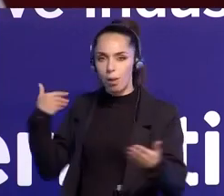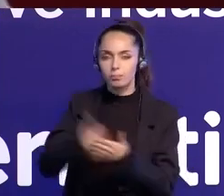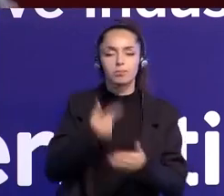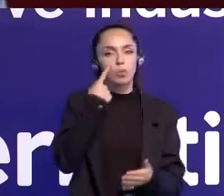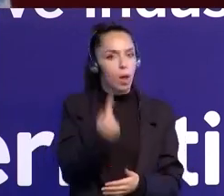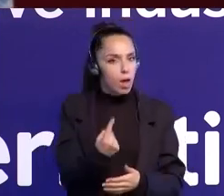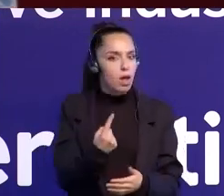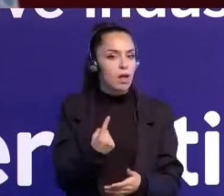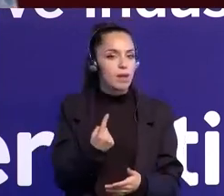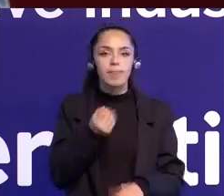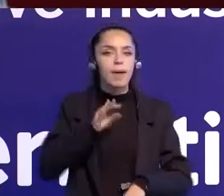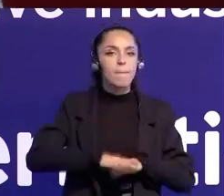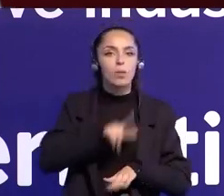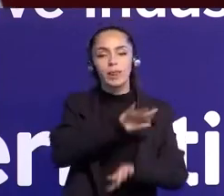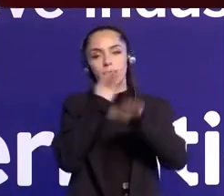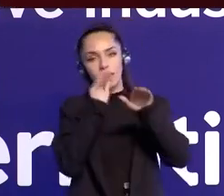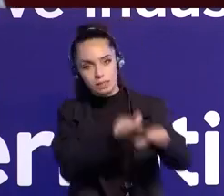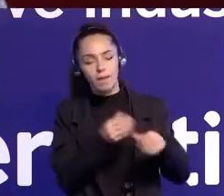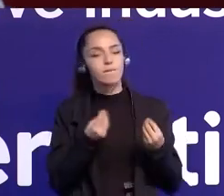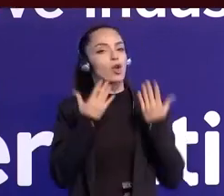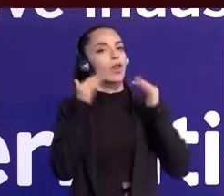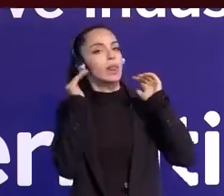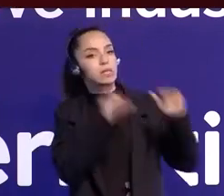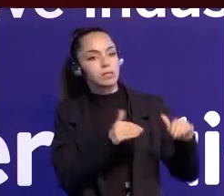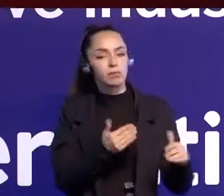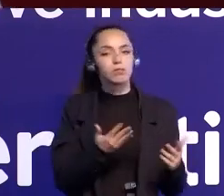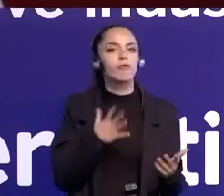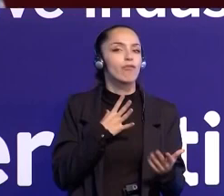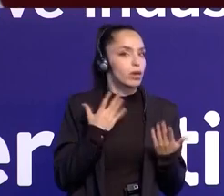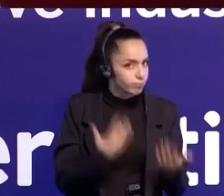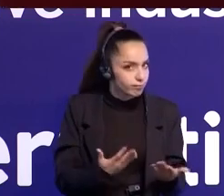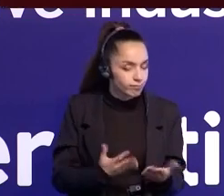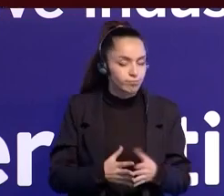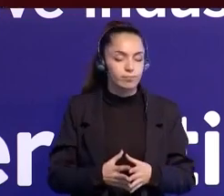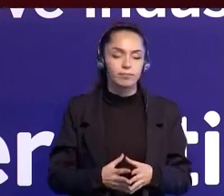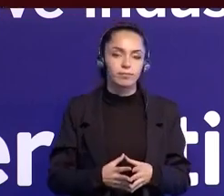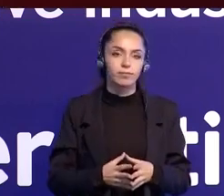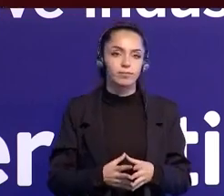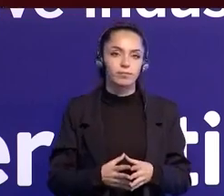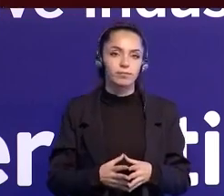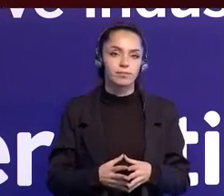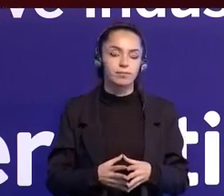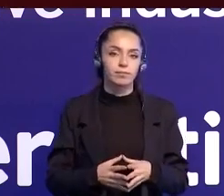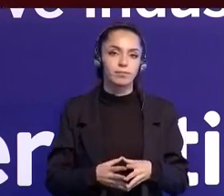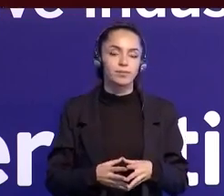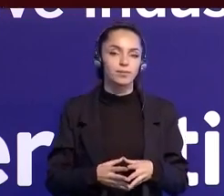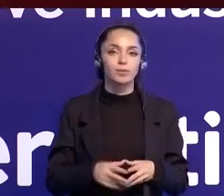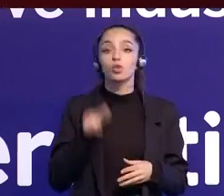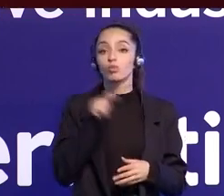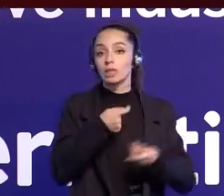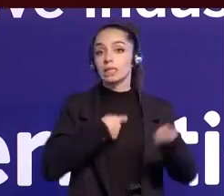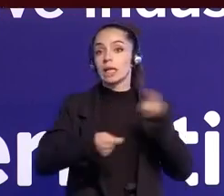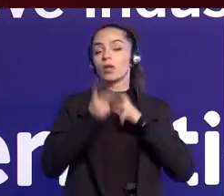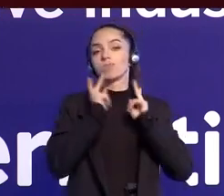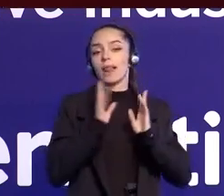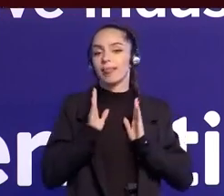Foundation, the Ukrainian Book Institute. It's also important to keep them going, because institutionalization is the key to success when it